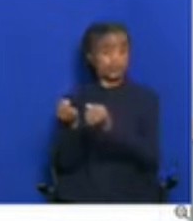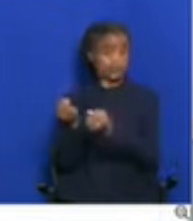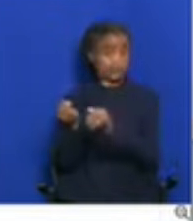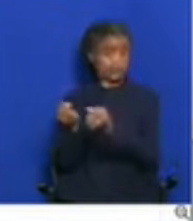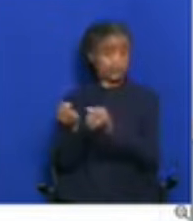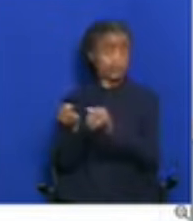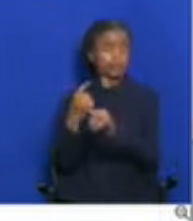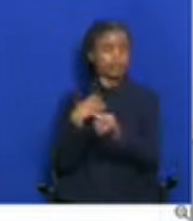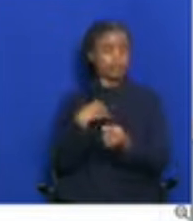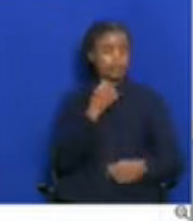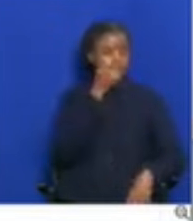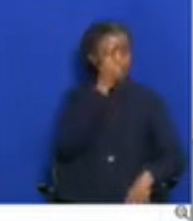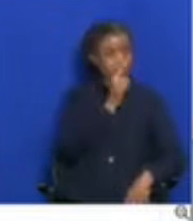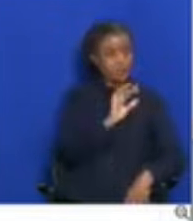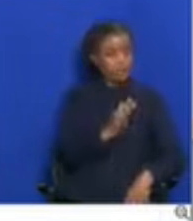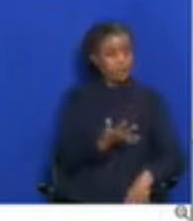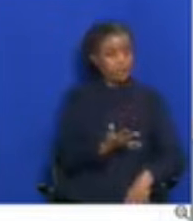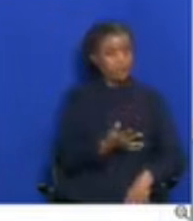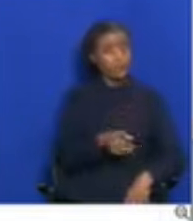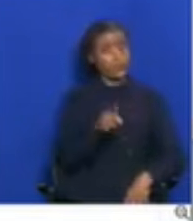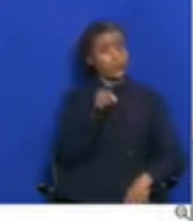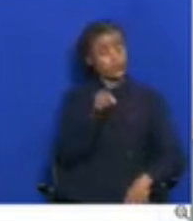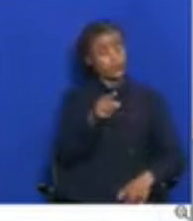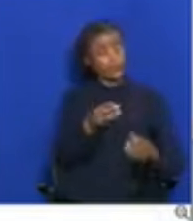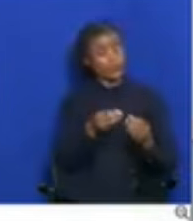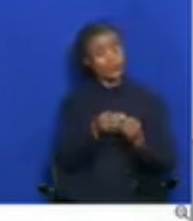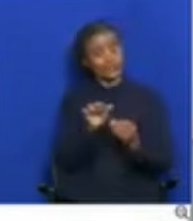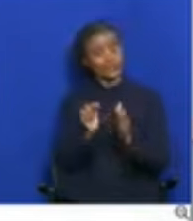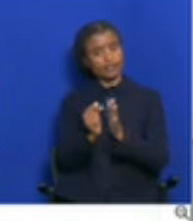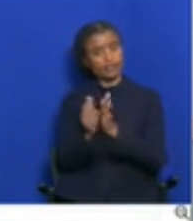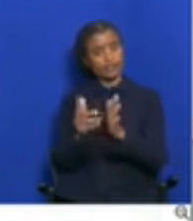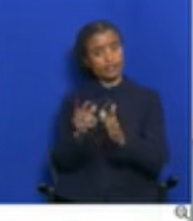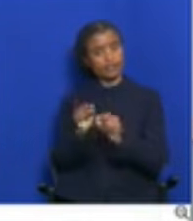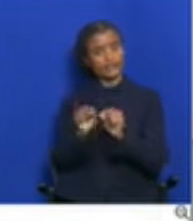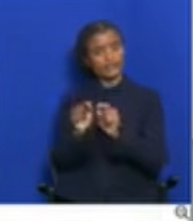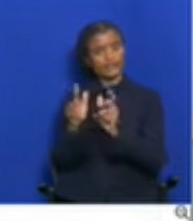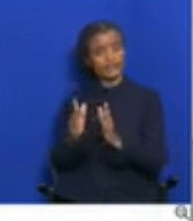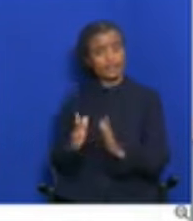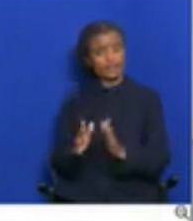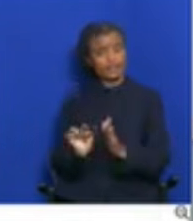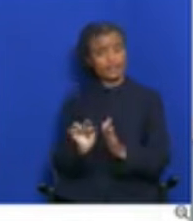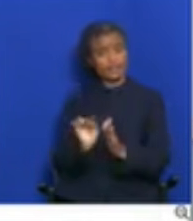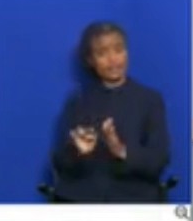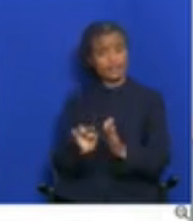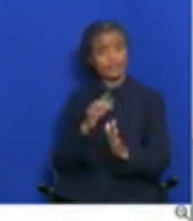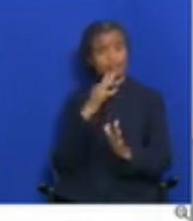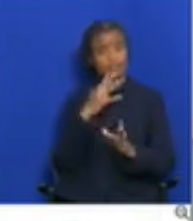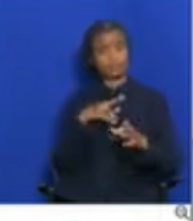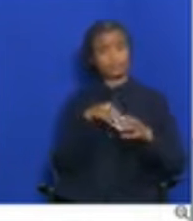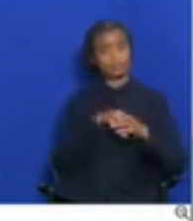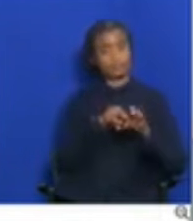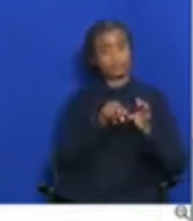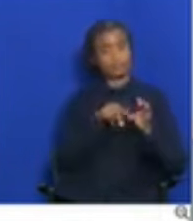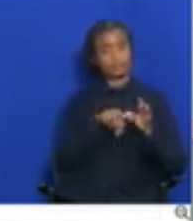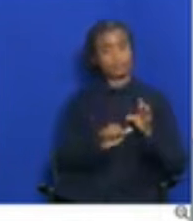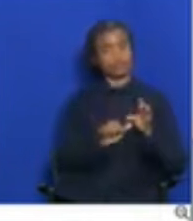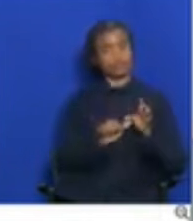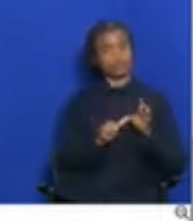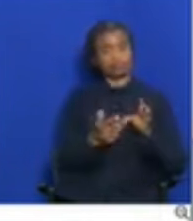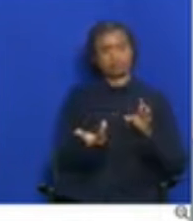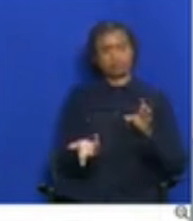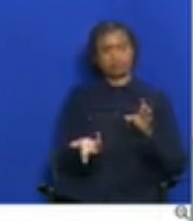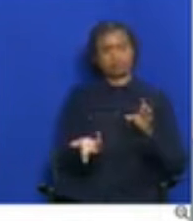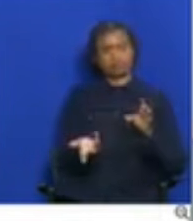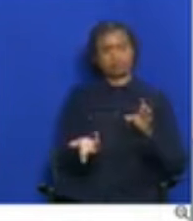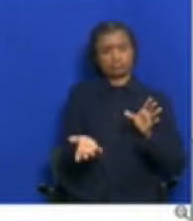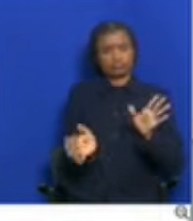you and other prosecutors are part of the NPA anyway. So it would make much sense for